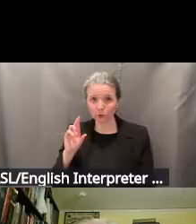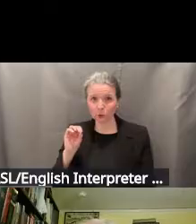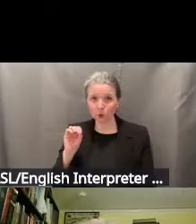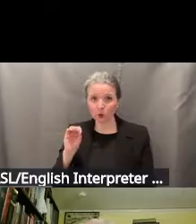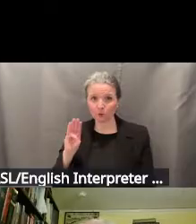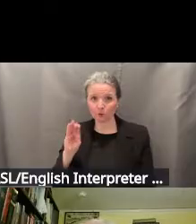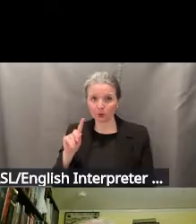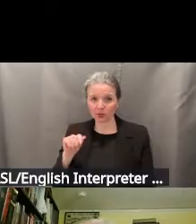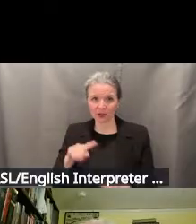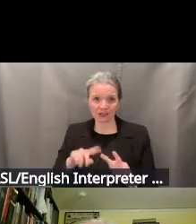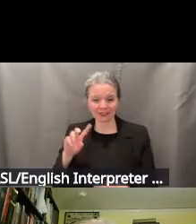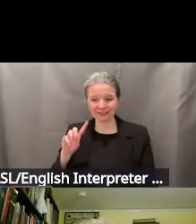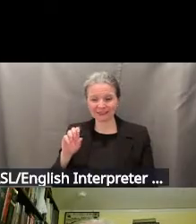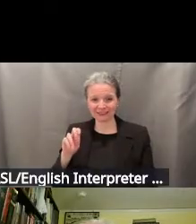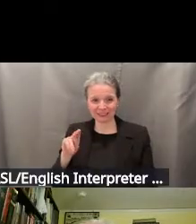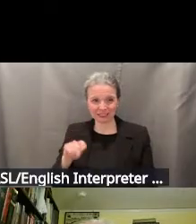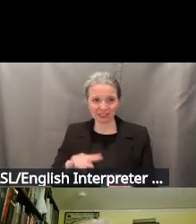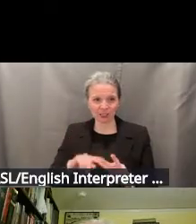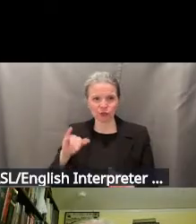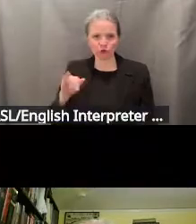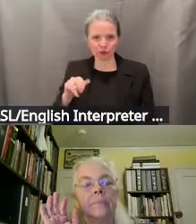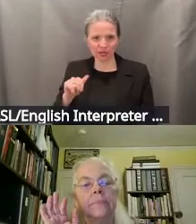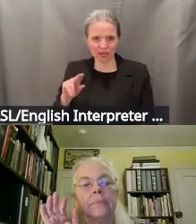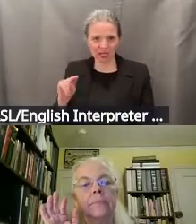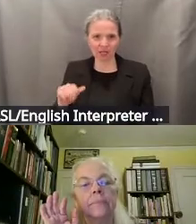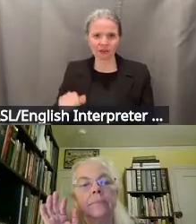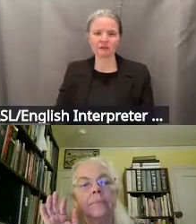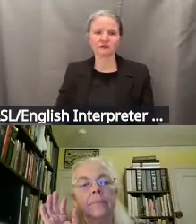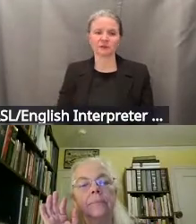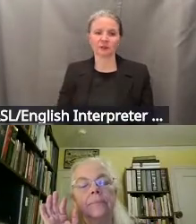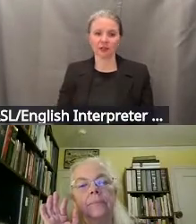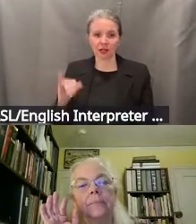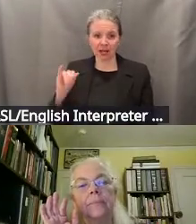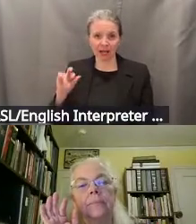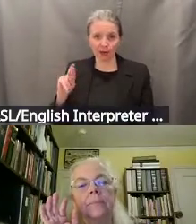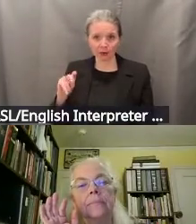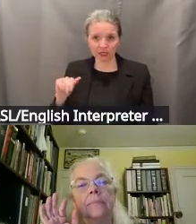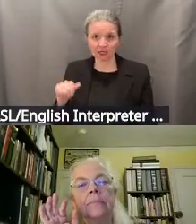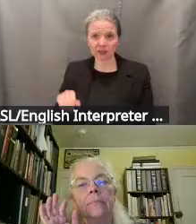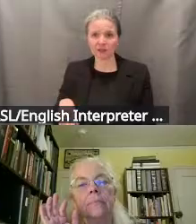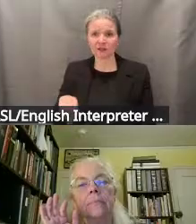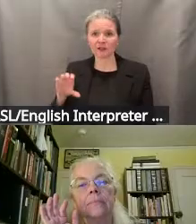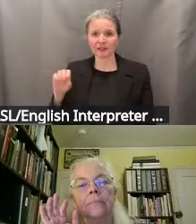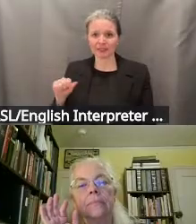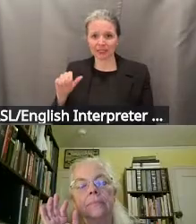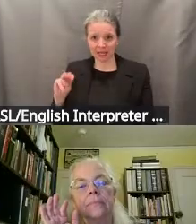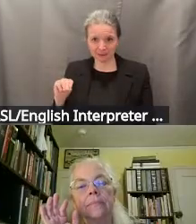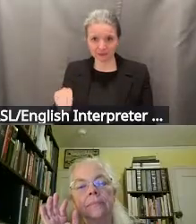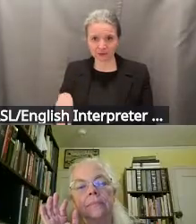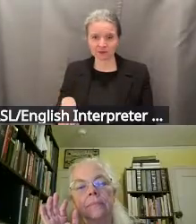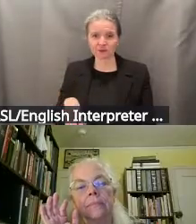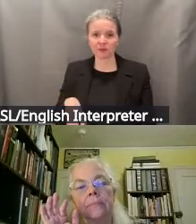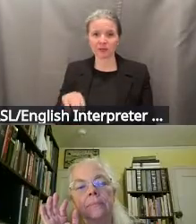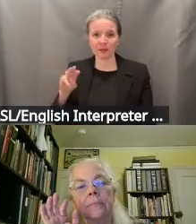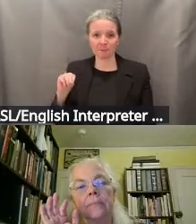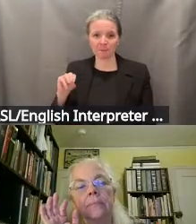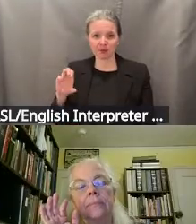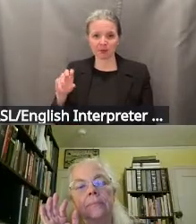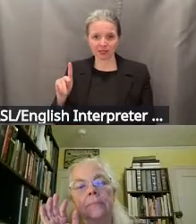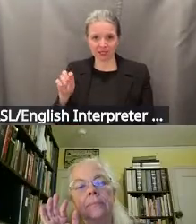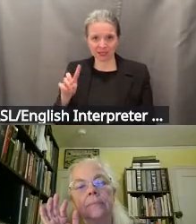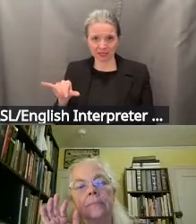Roberta, Dina, Jana, Arena, Sam,